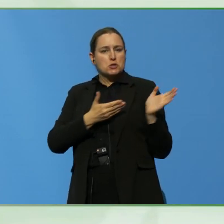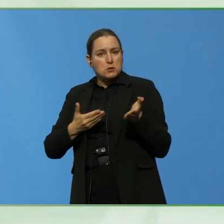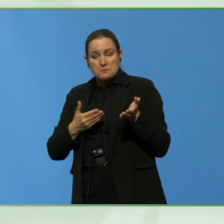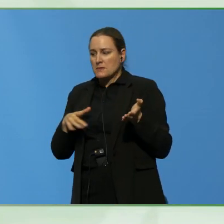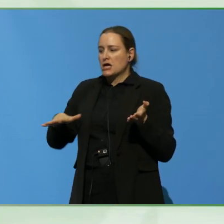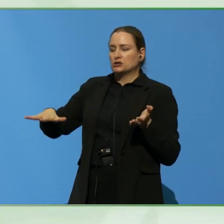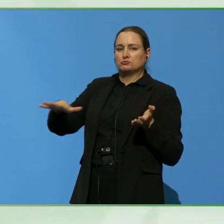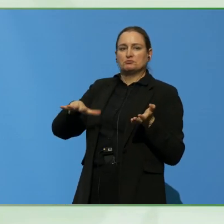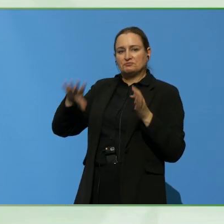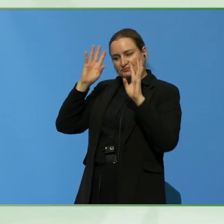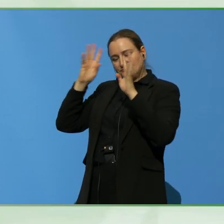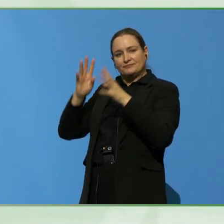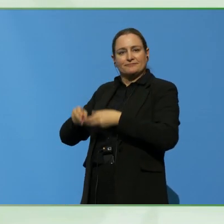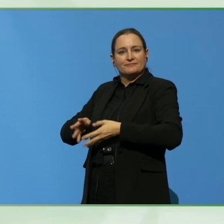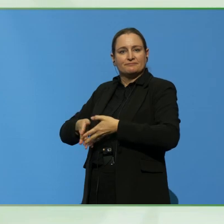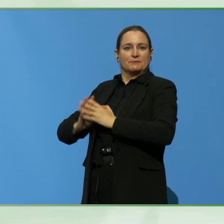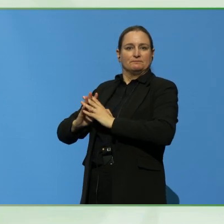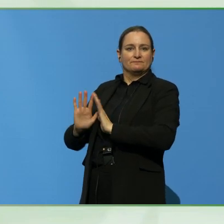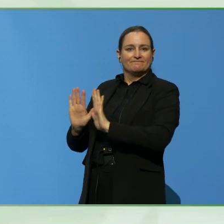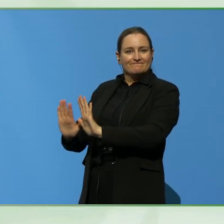innovating with. So we